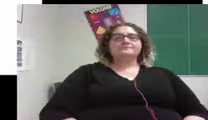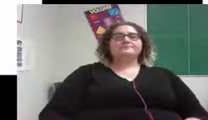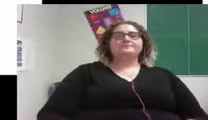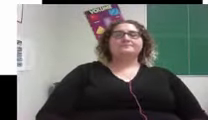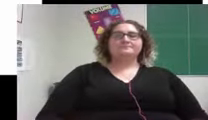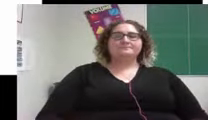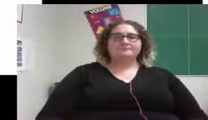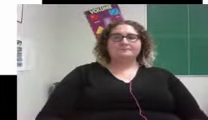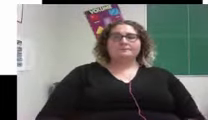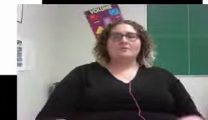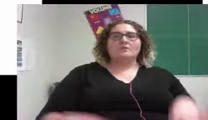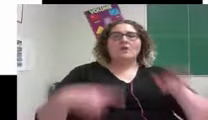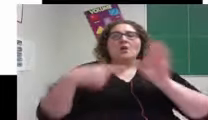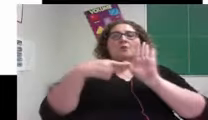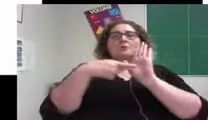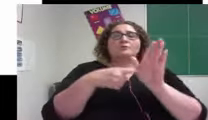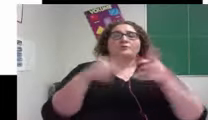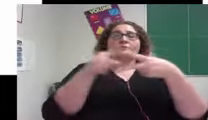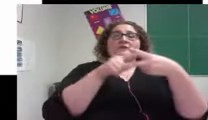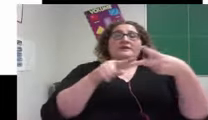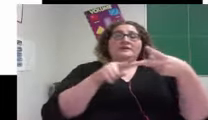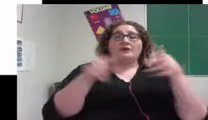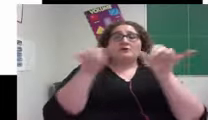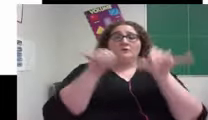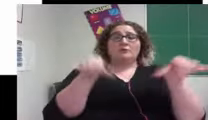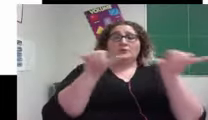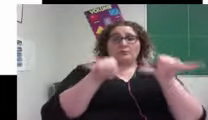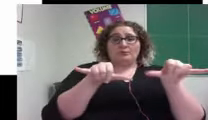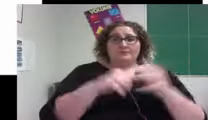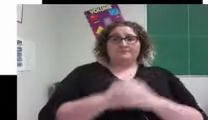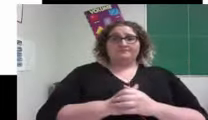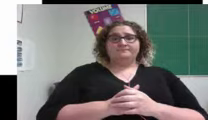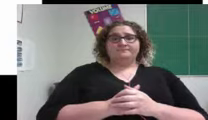Objectives: to prove and apply theorems about angles.